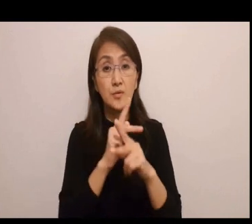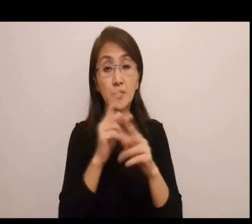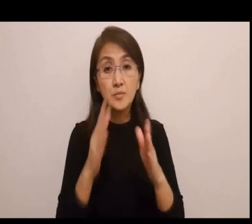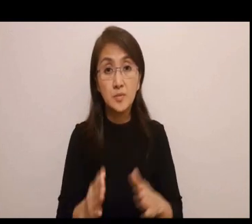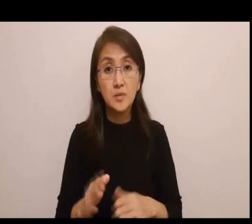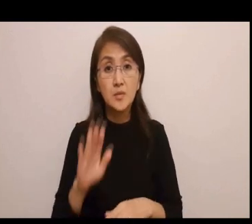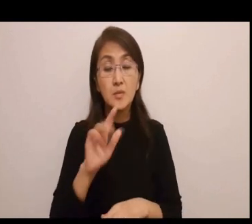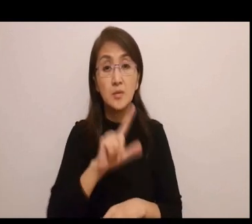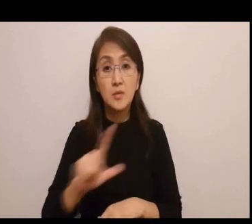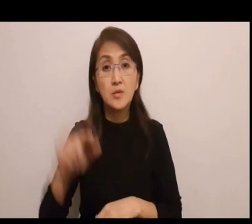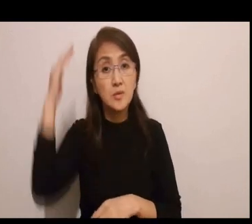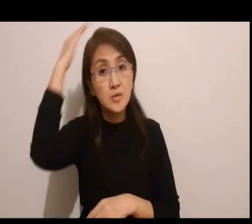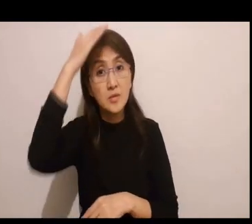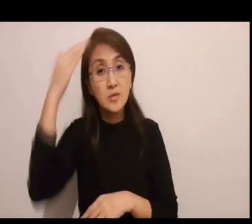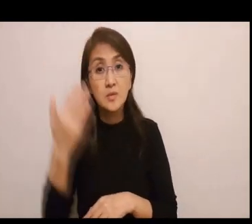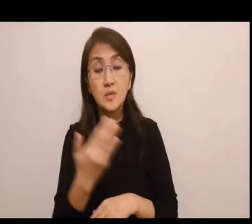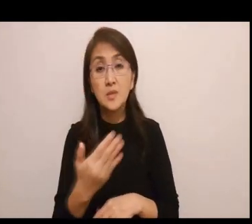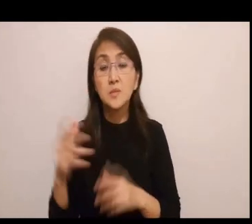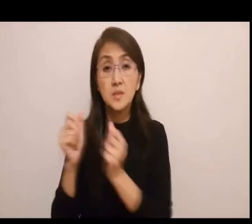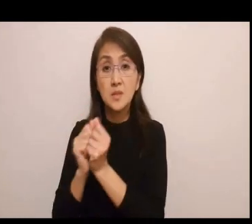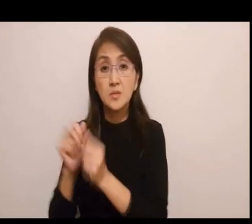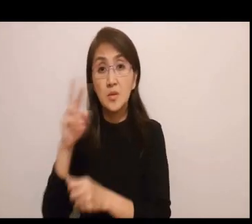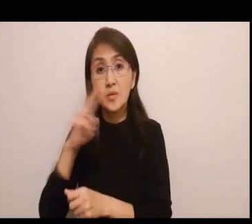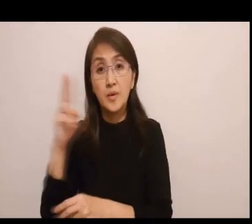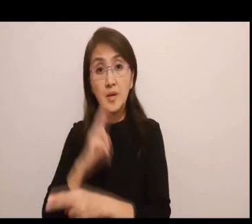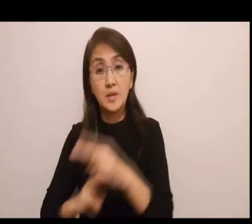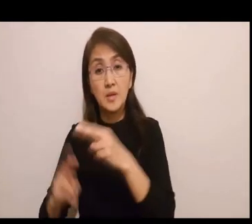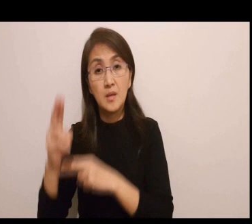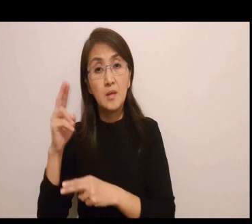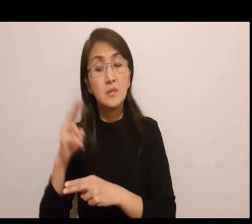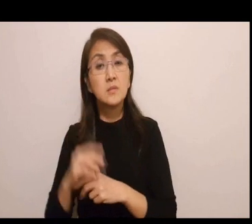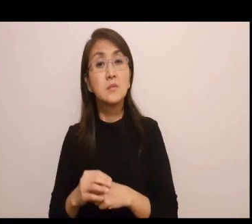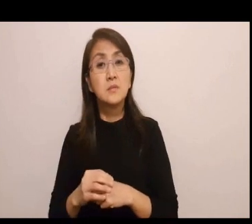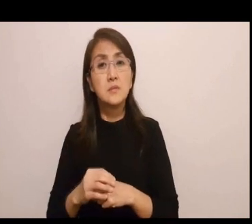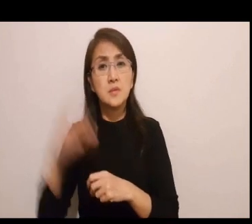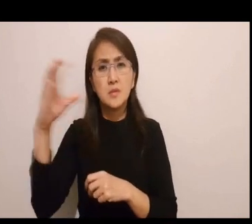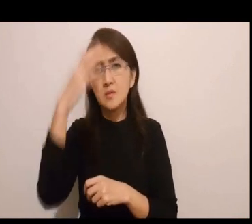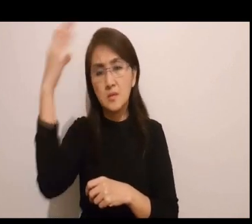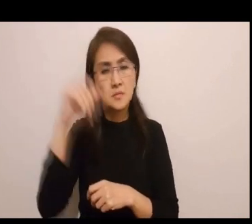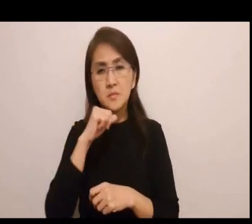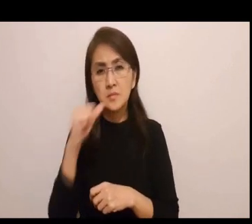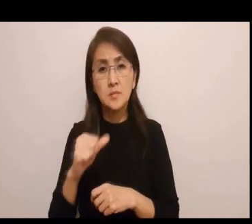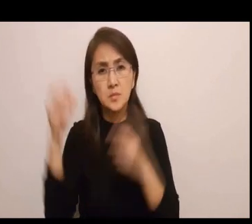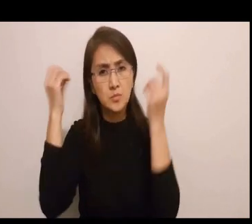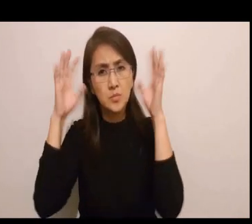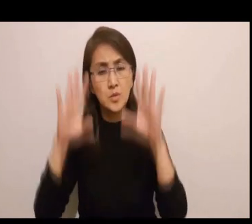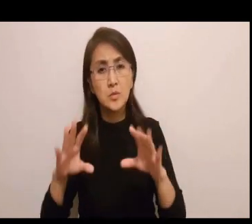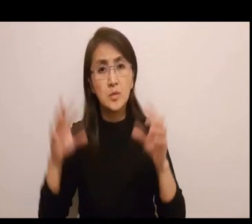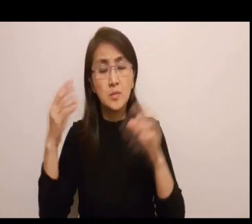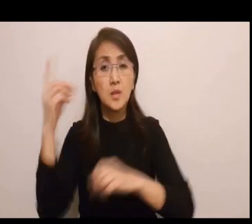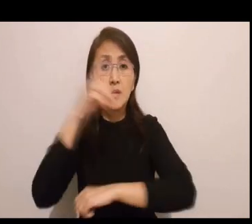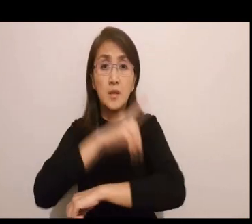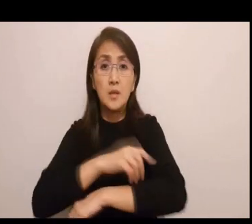The Lord is your guardian, the Lord is your shade, he is beside you at your right hand. The sun shall not